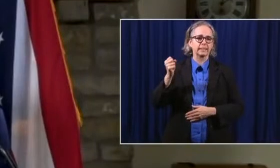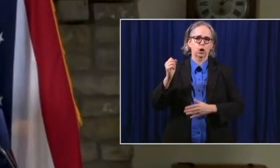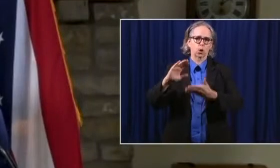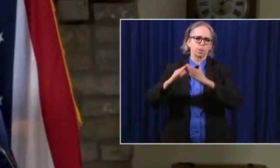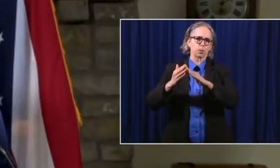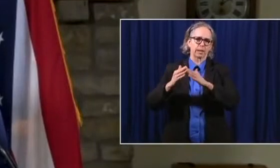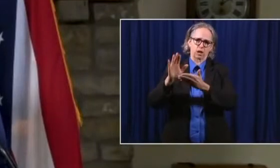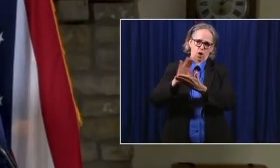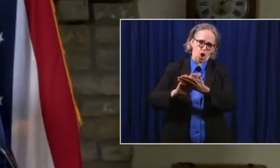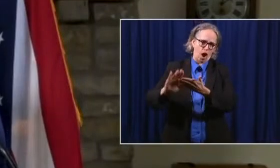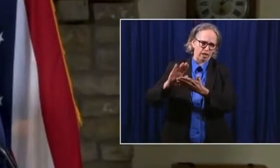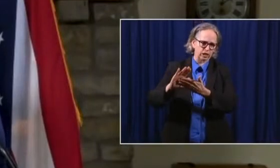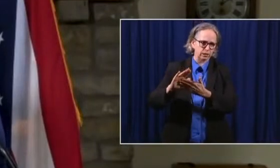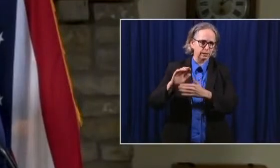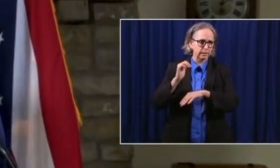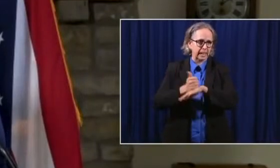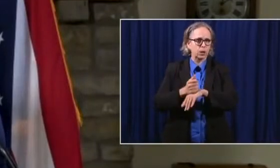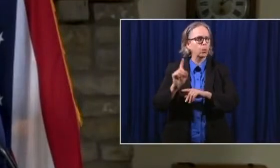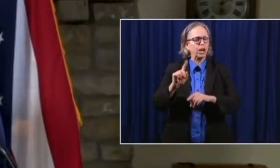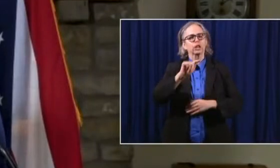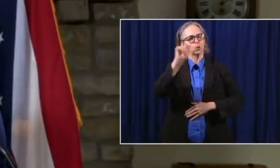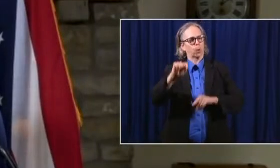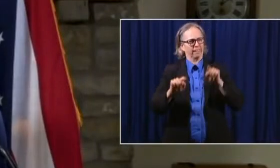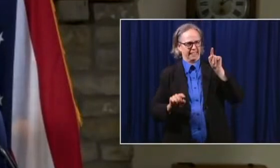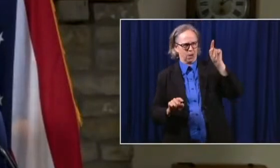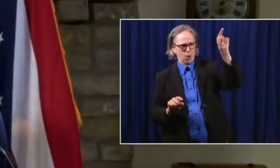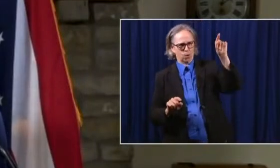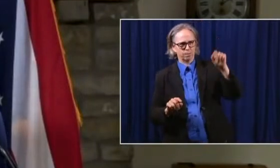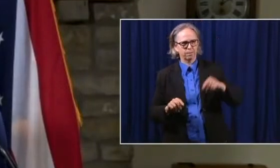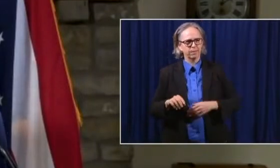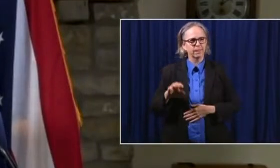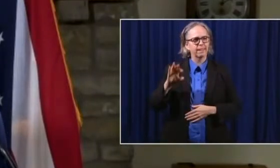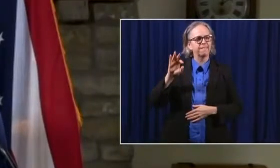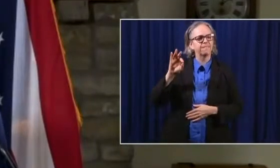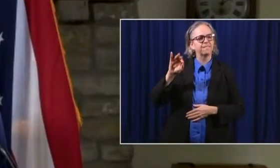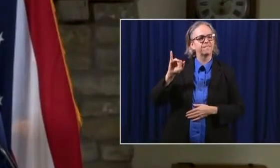in Toledo and in Findlay.